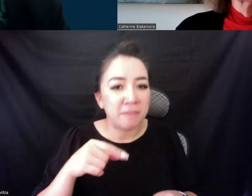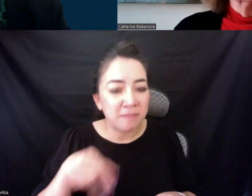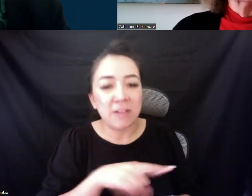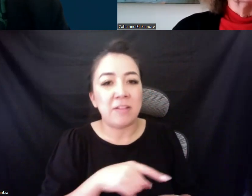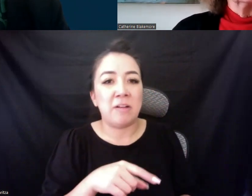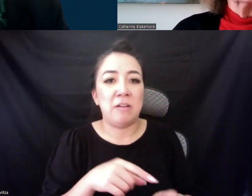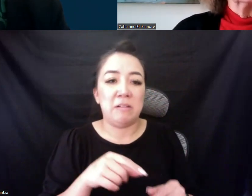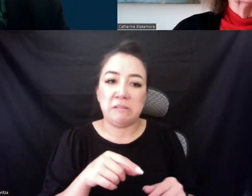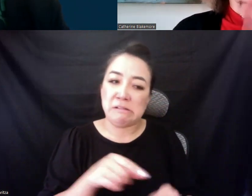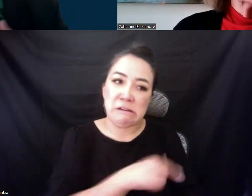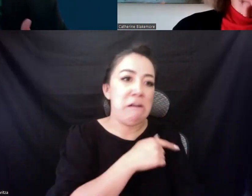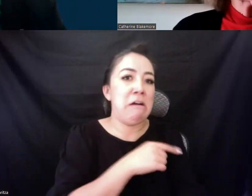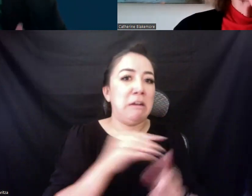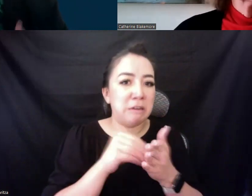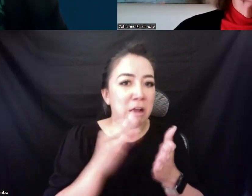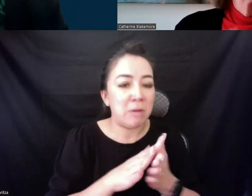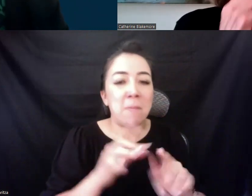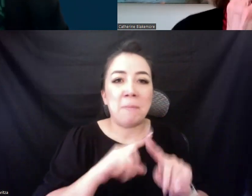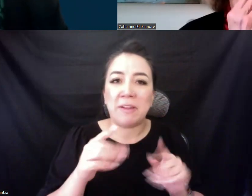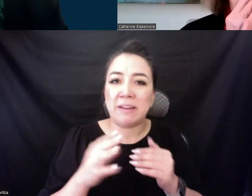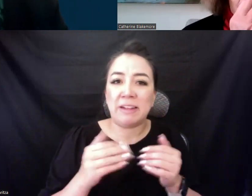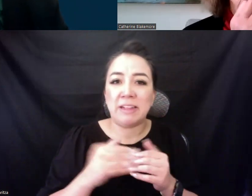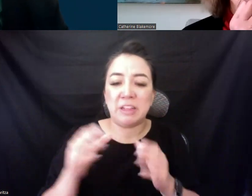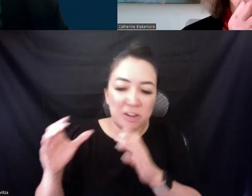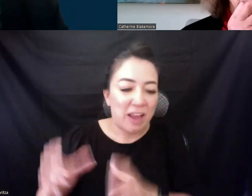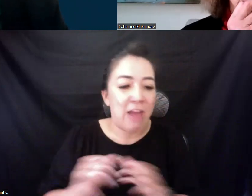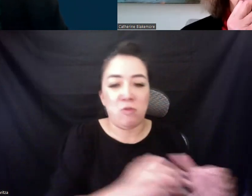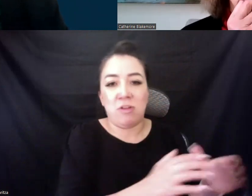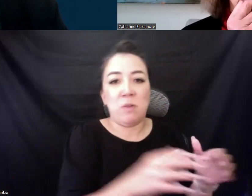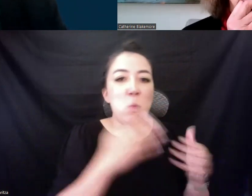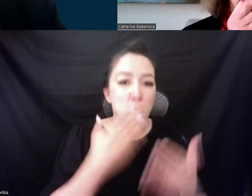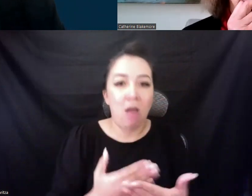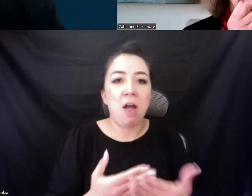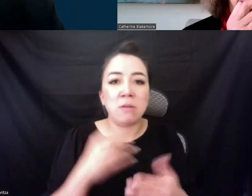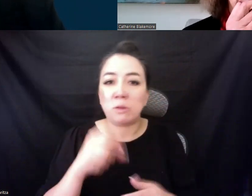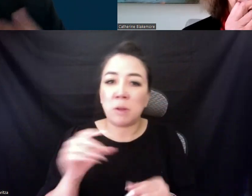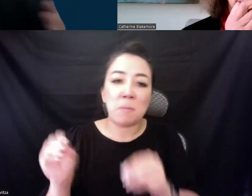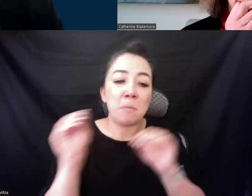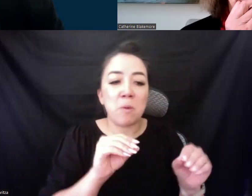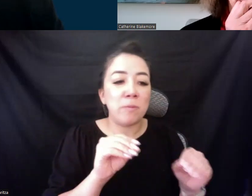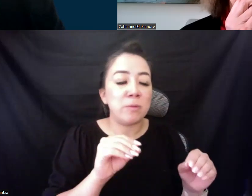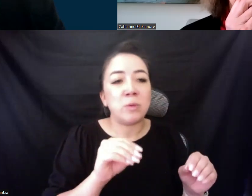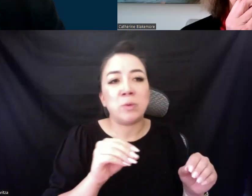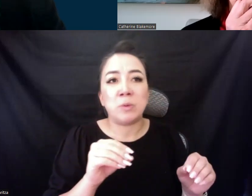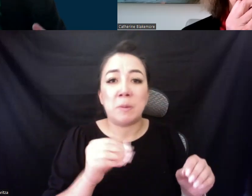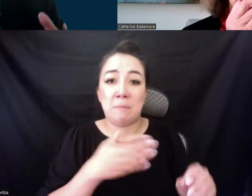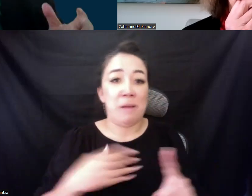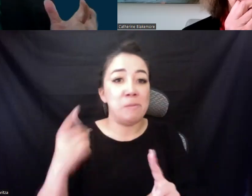lengthy documents, but they're very easy they're categorized very well. So you can move to my